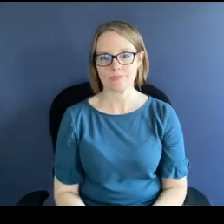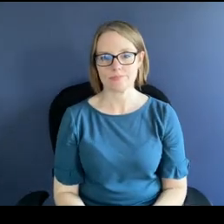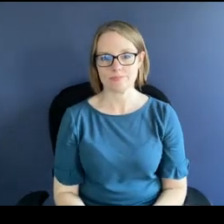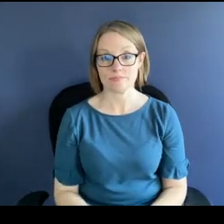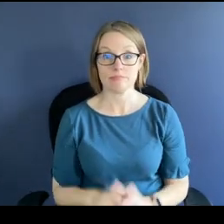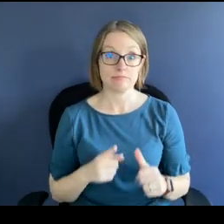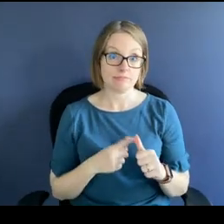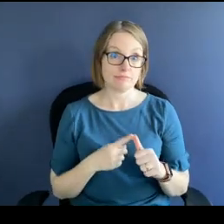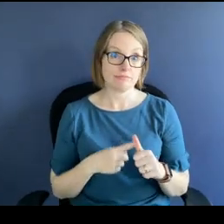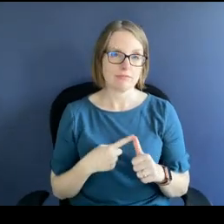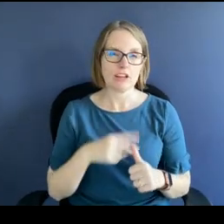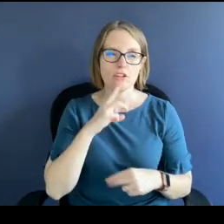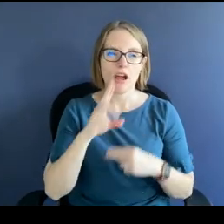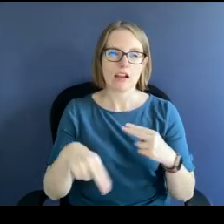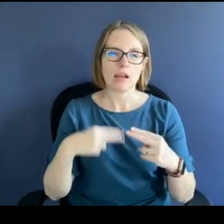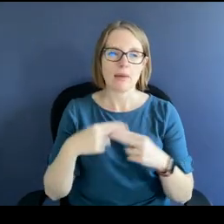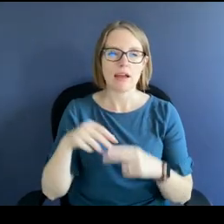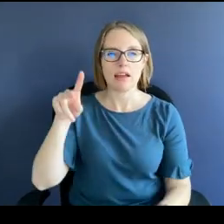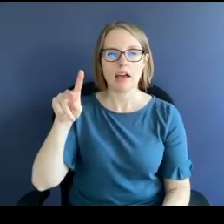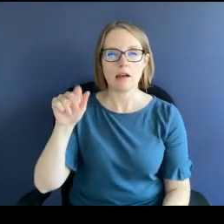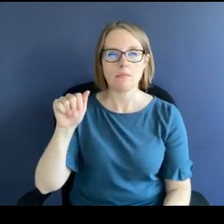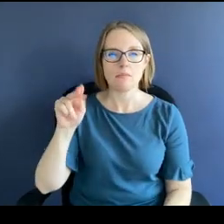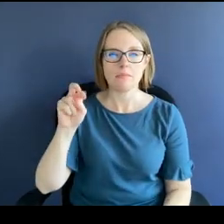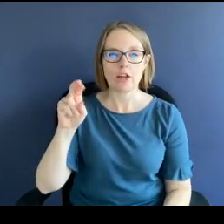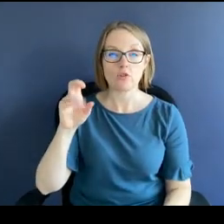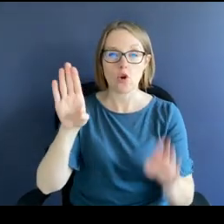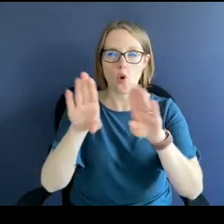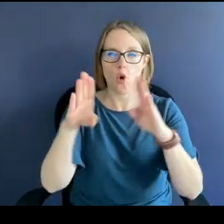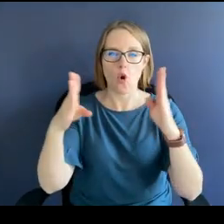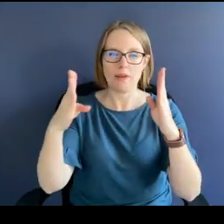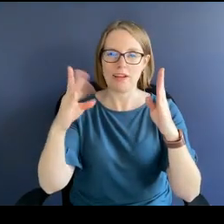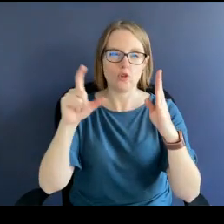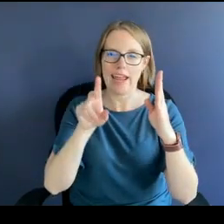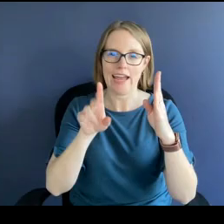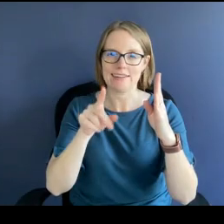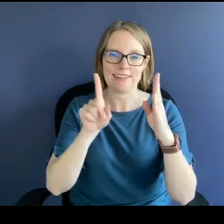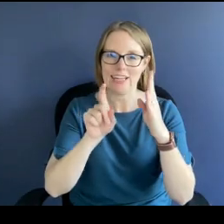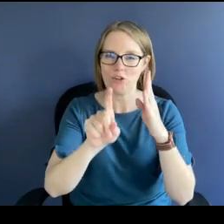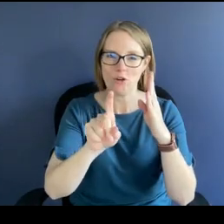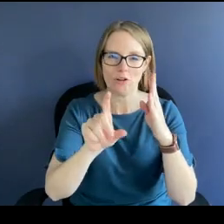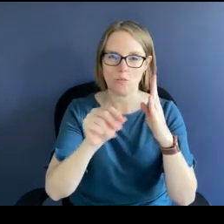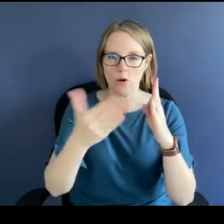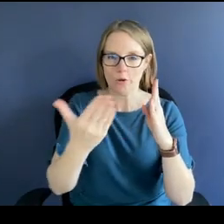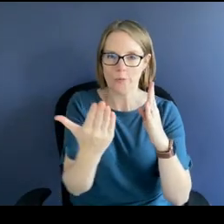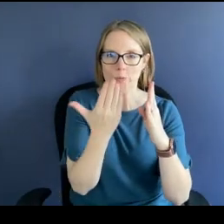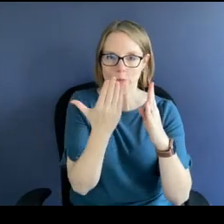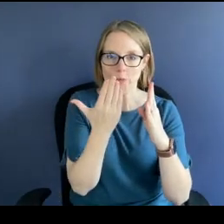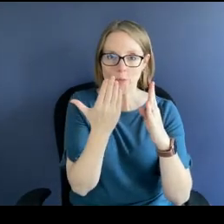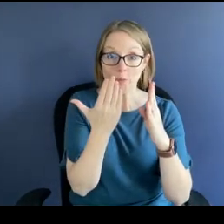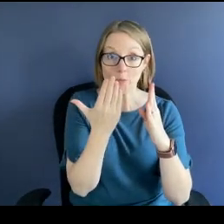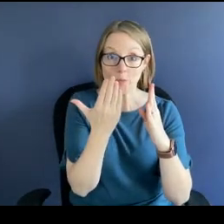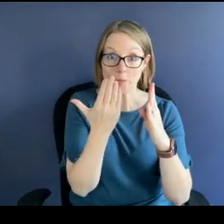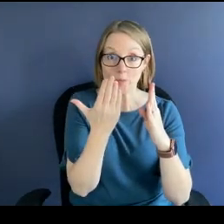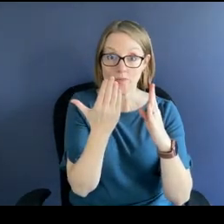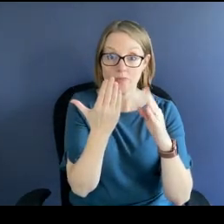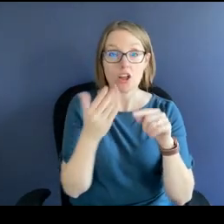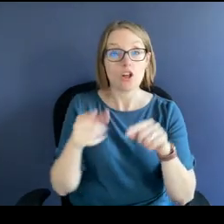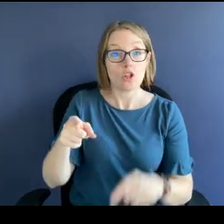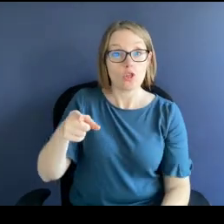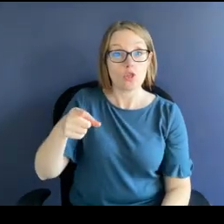talk about shallow pantries. Shallow storage closets, such as pantries, may